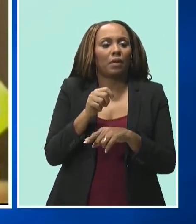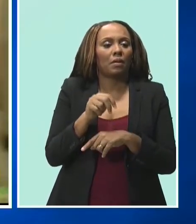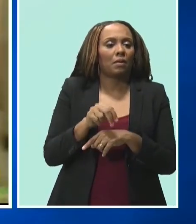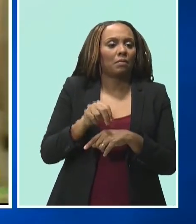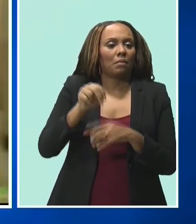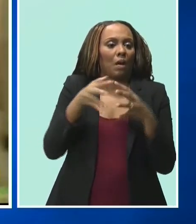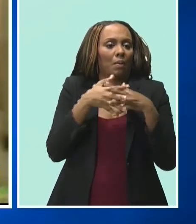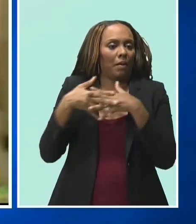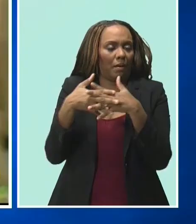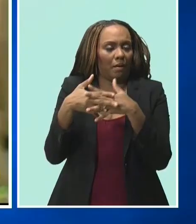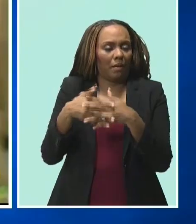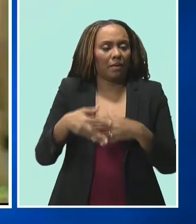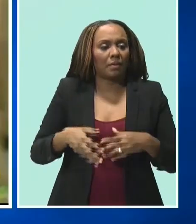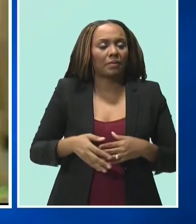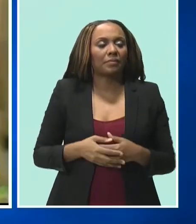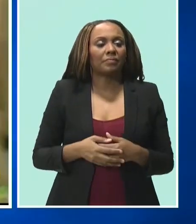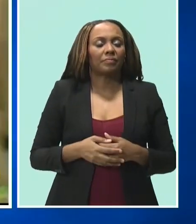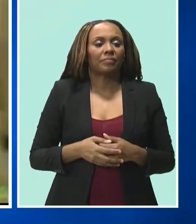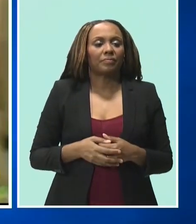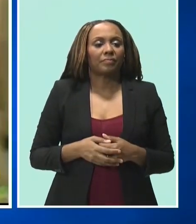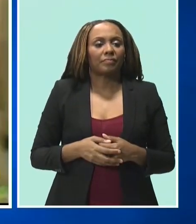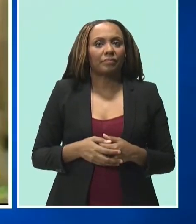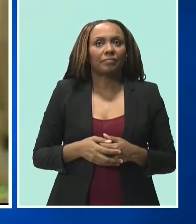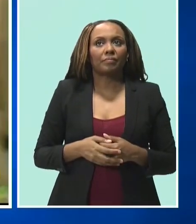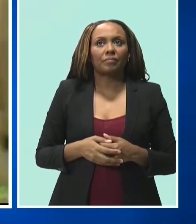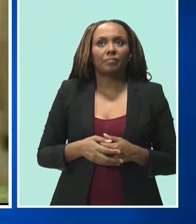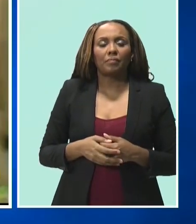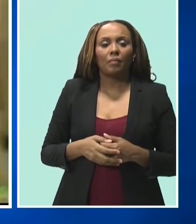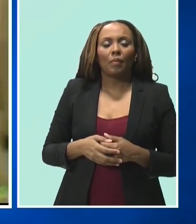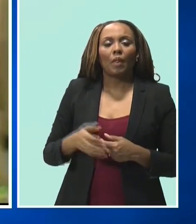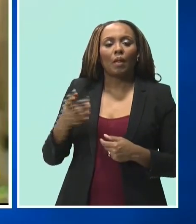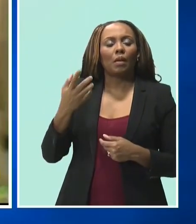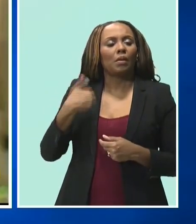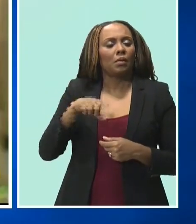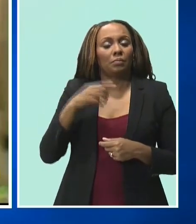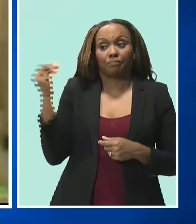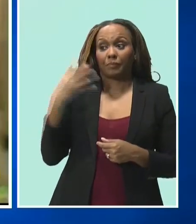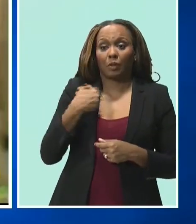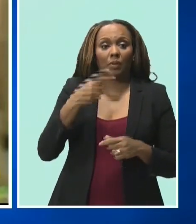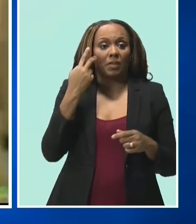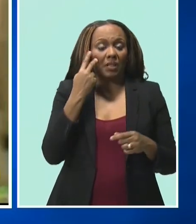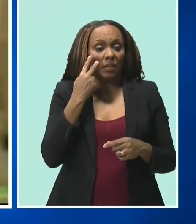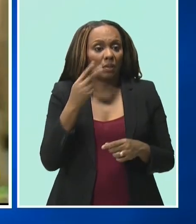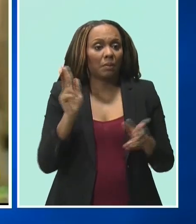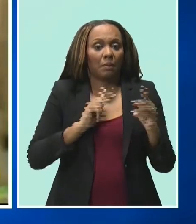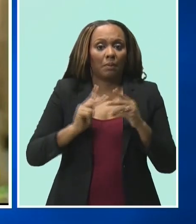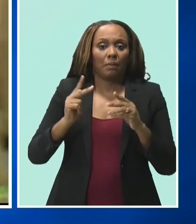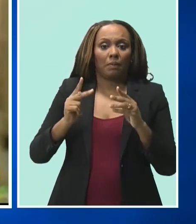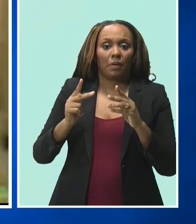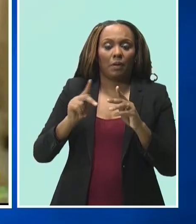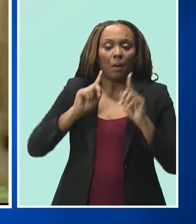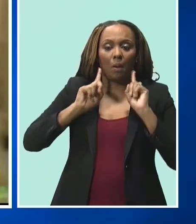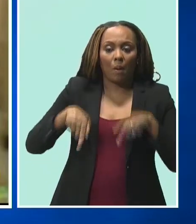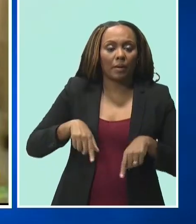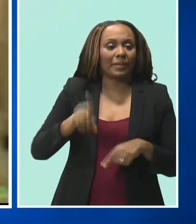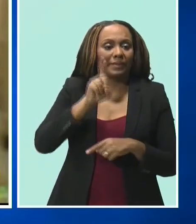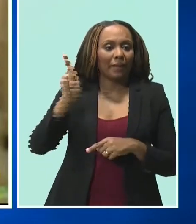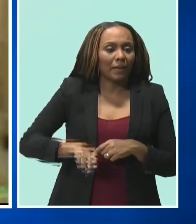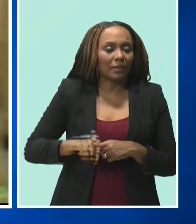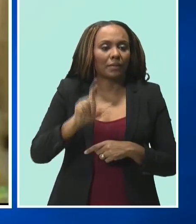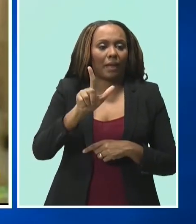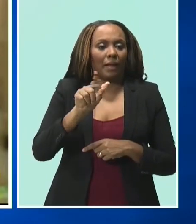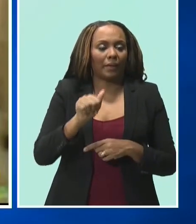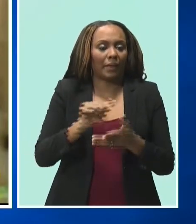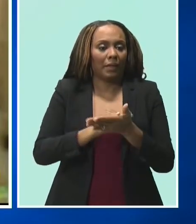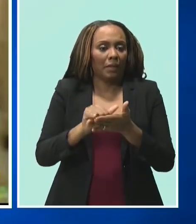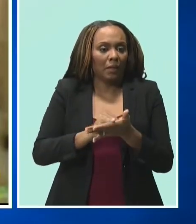market. We have seen aspects growth in Florida, for example, in New York, in Texas, LA. There are